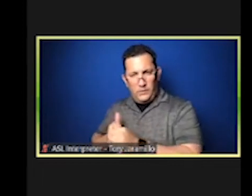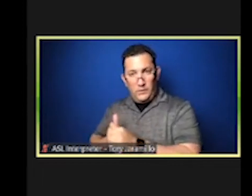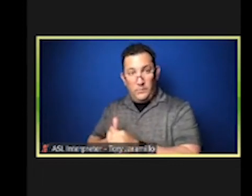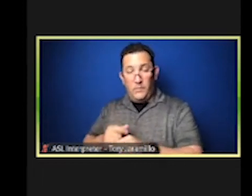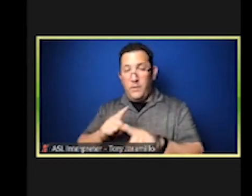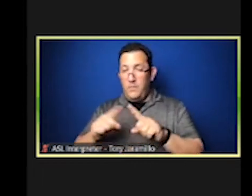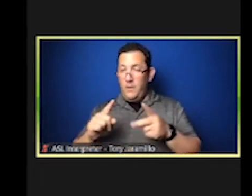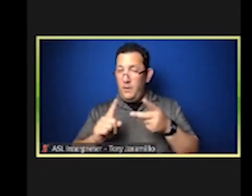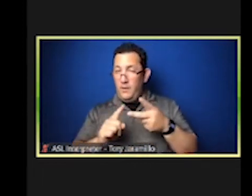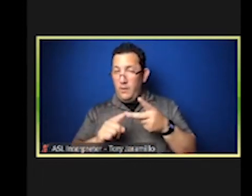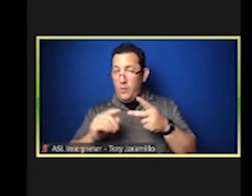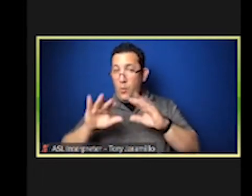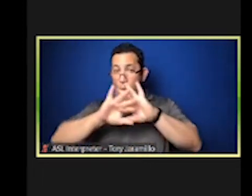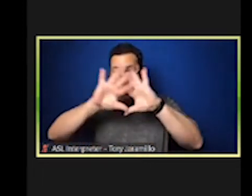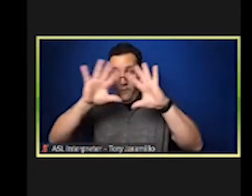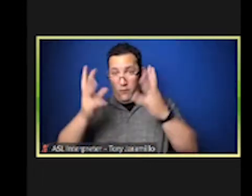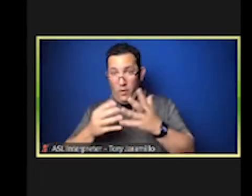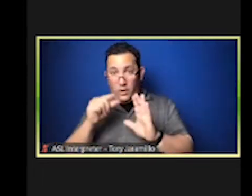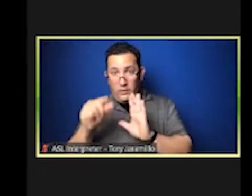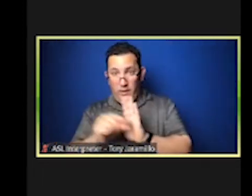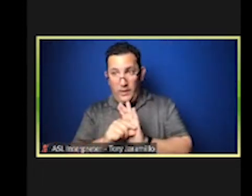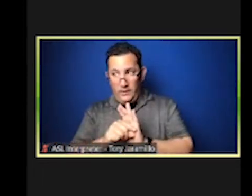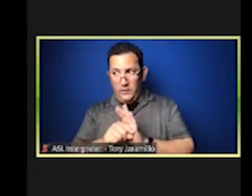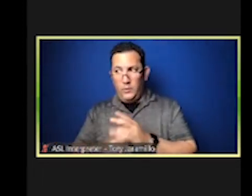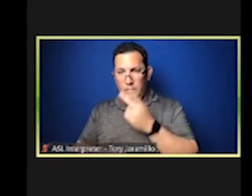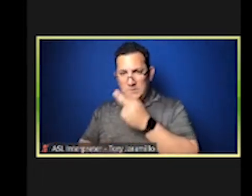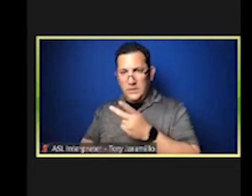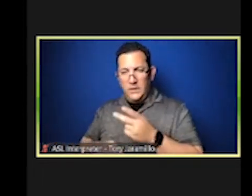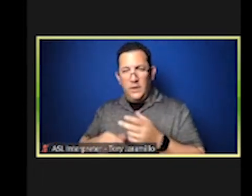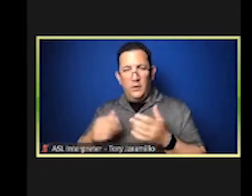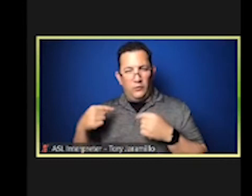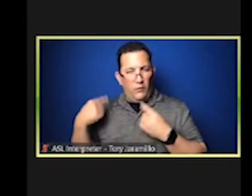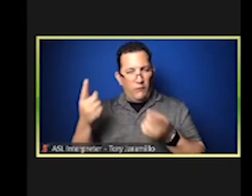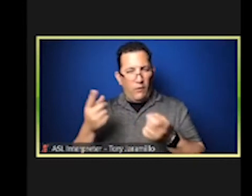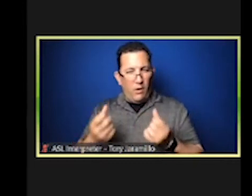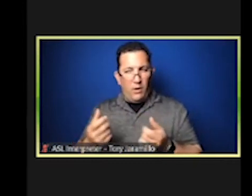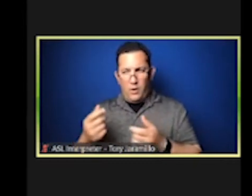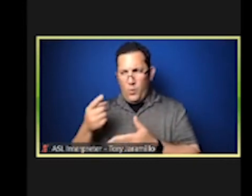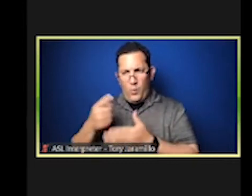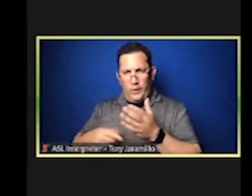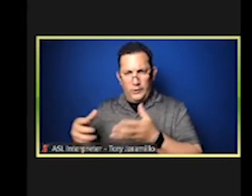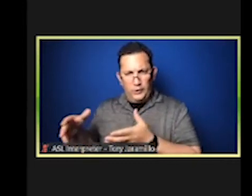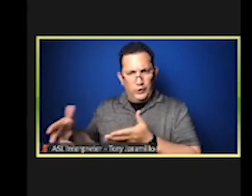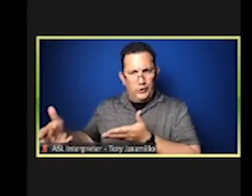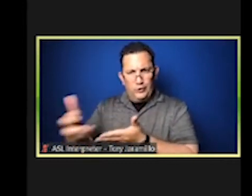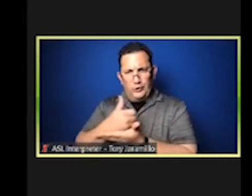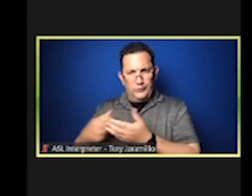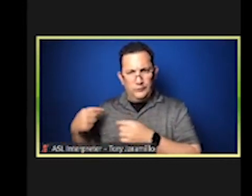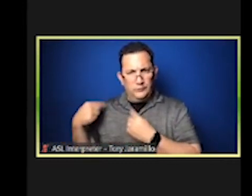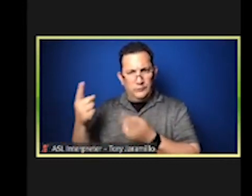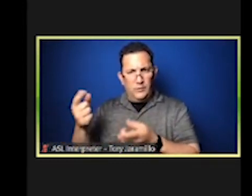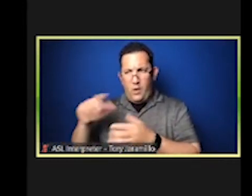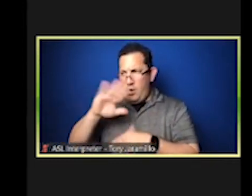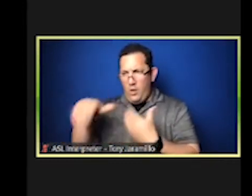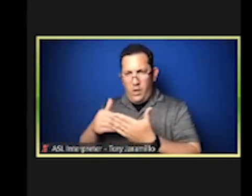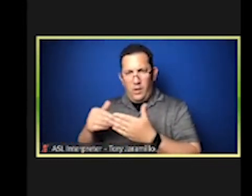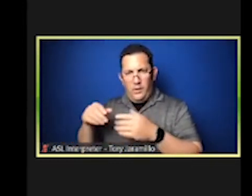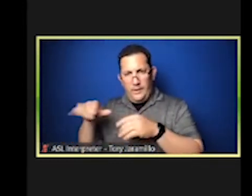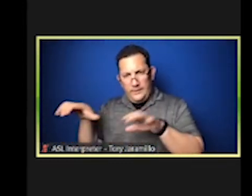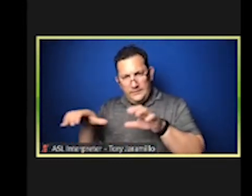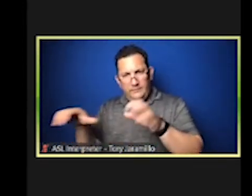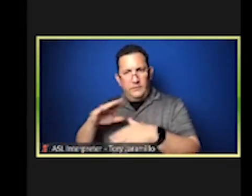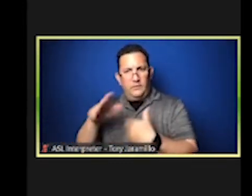is what your student has earned thus far in the course based on all the activities and assessments he or she